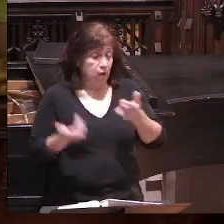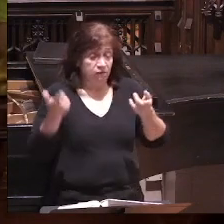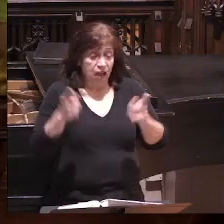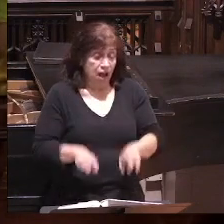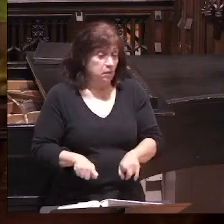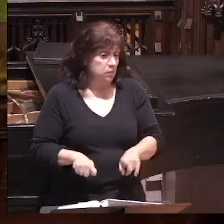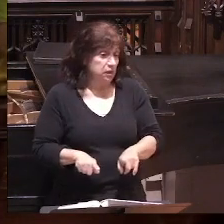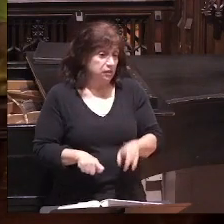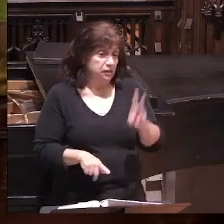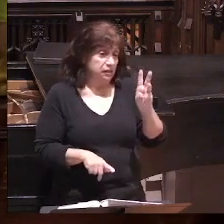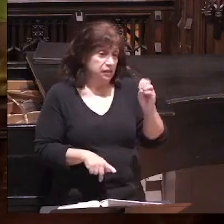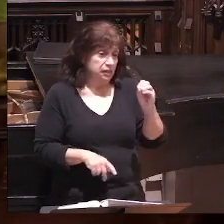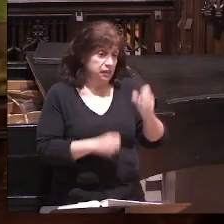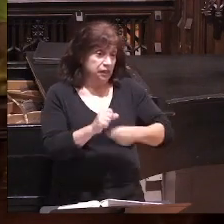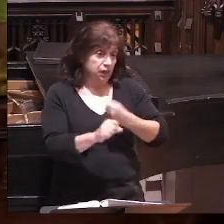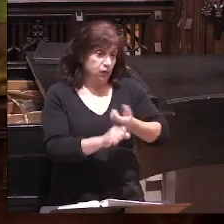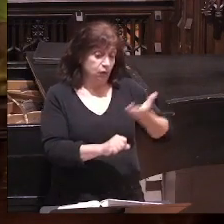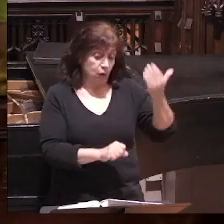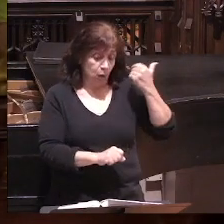happened 60 years ago.